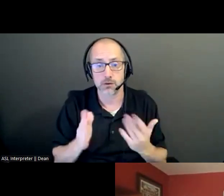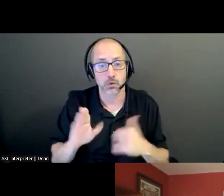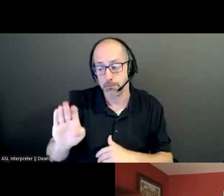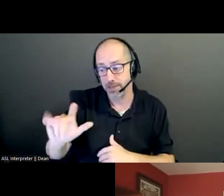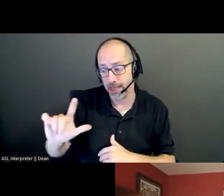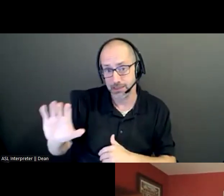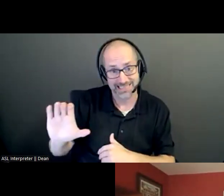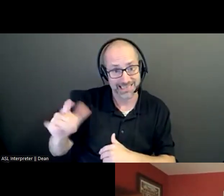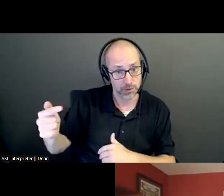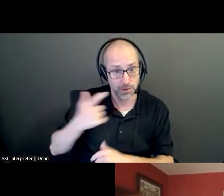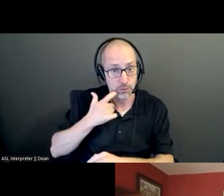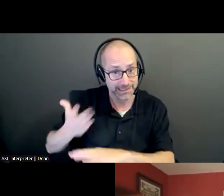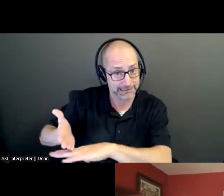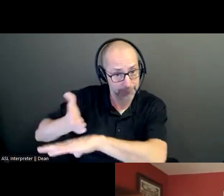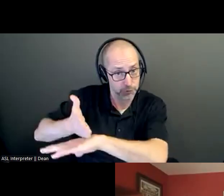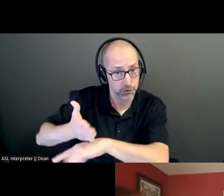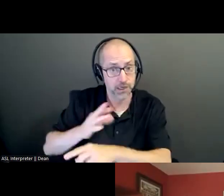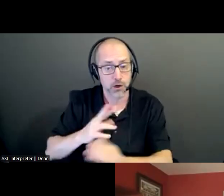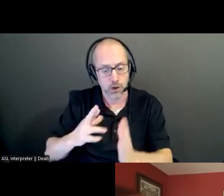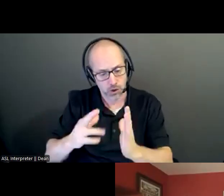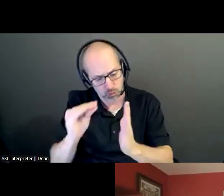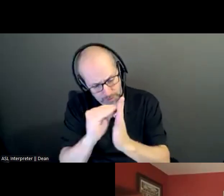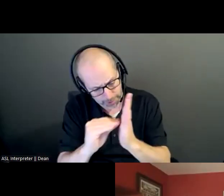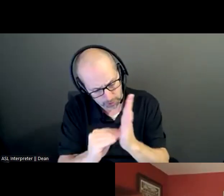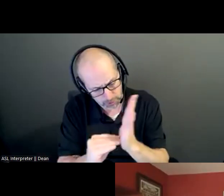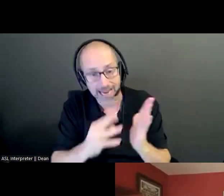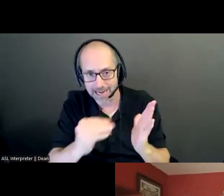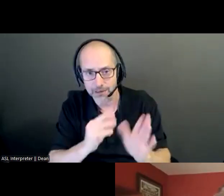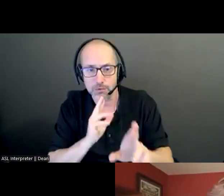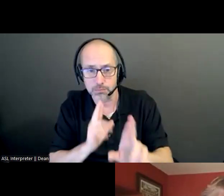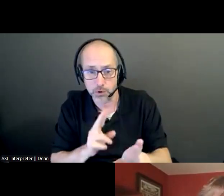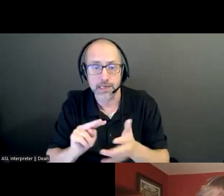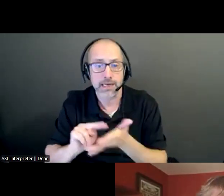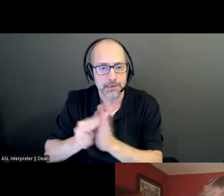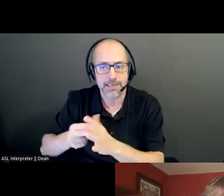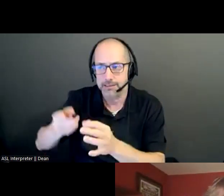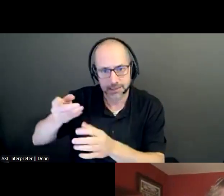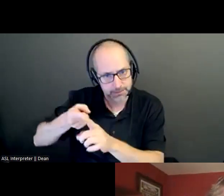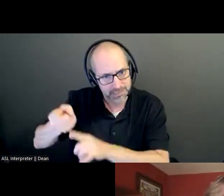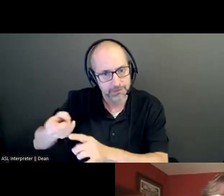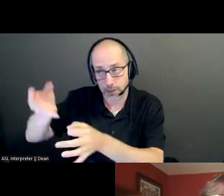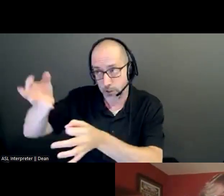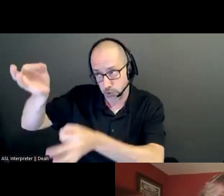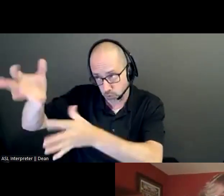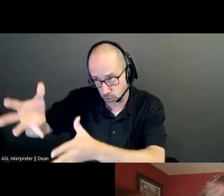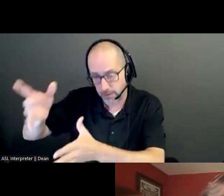C-21, records and reporting, it's specific for the courts to notify the Chief Firearms